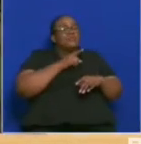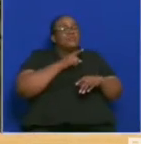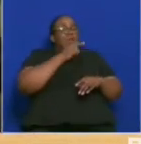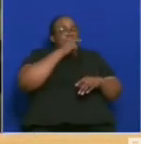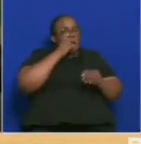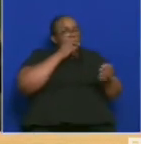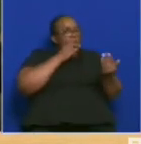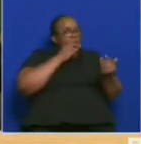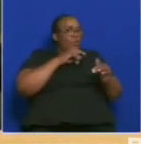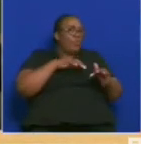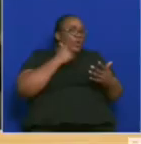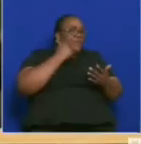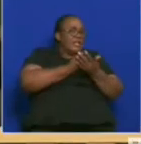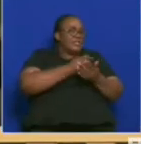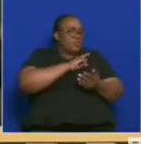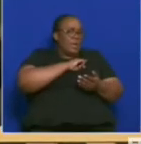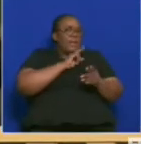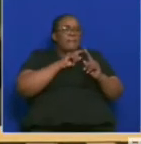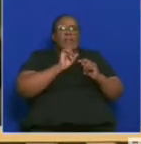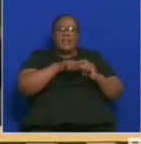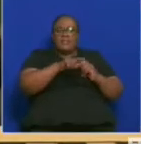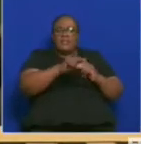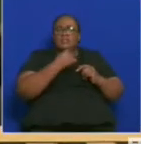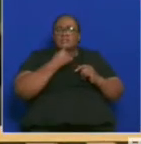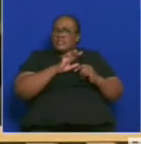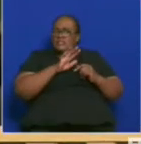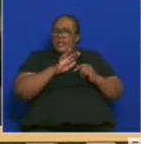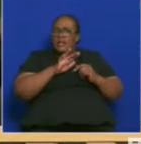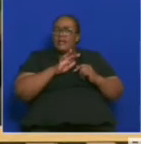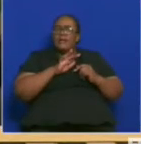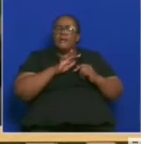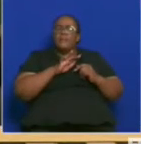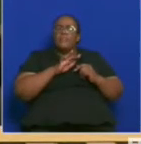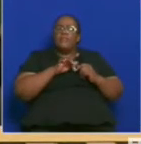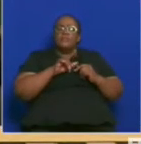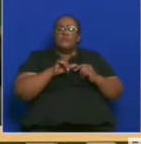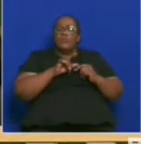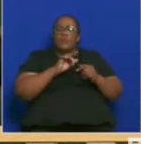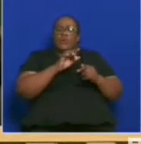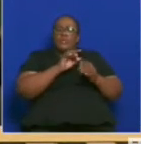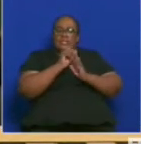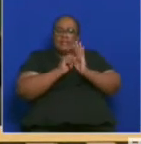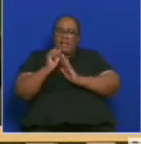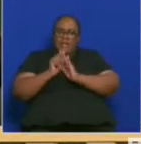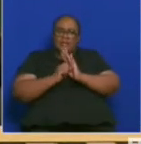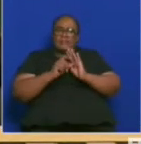changed to say, you must then submit inkulumo thizeni ozoyifaka la to support this